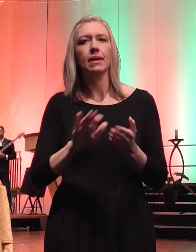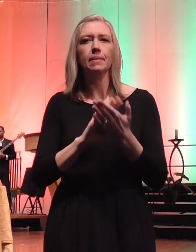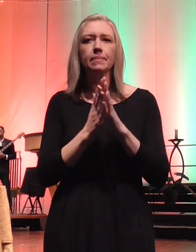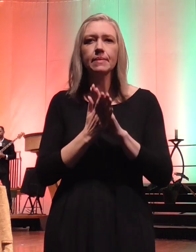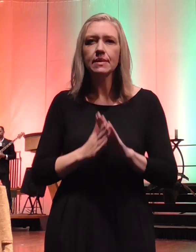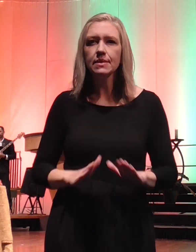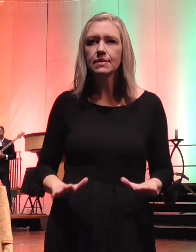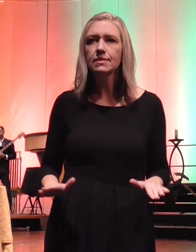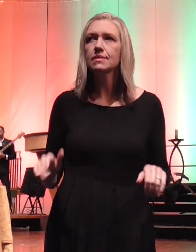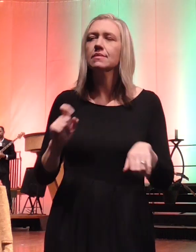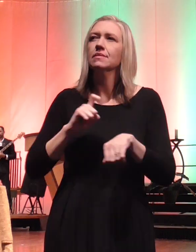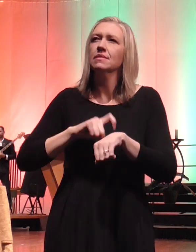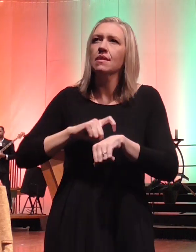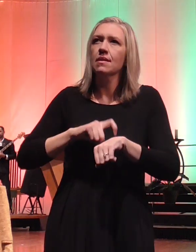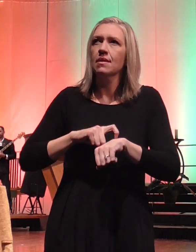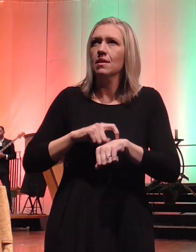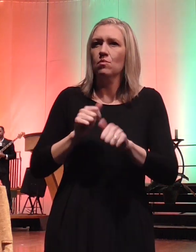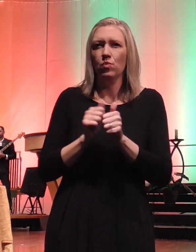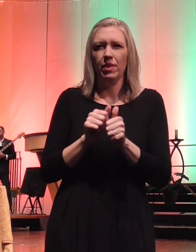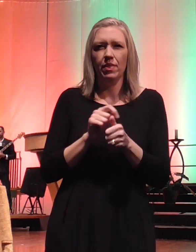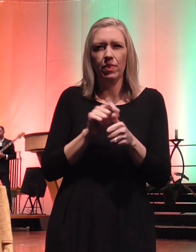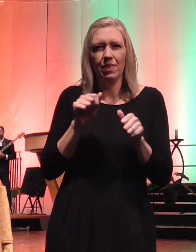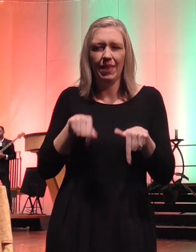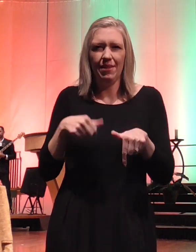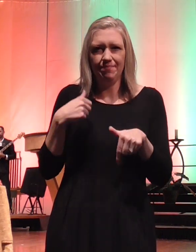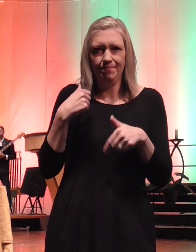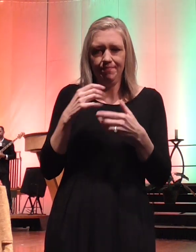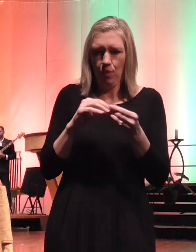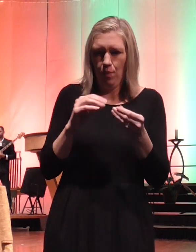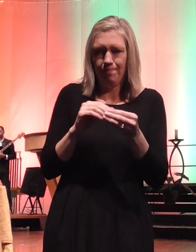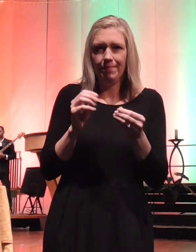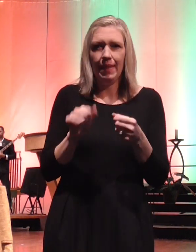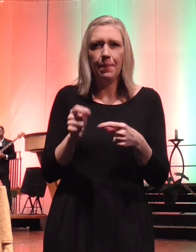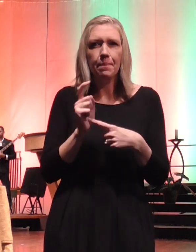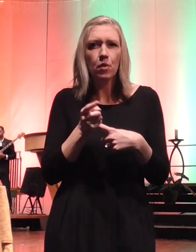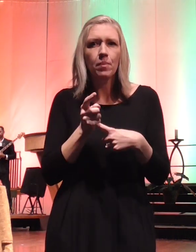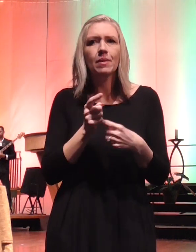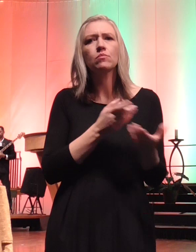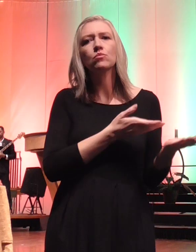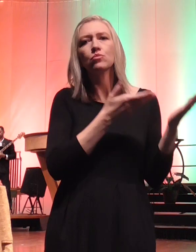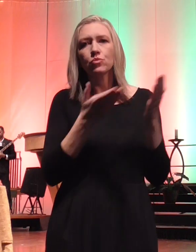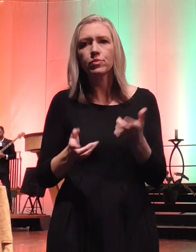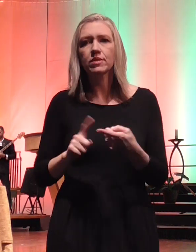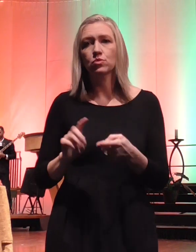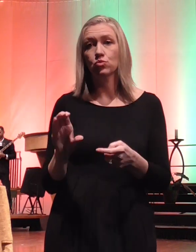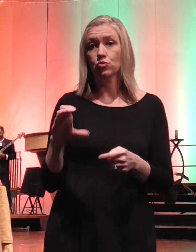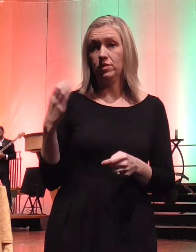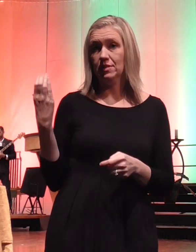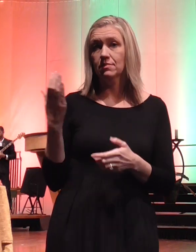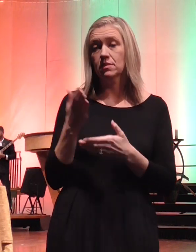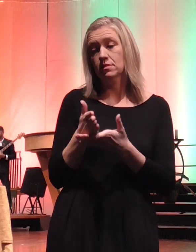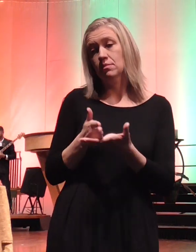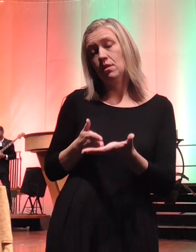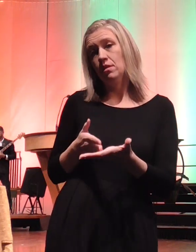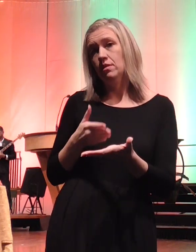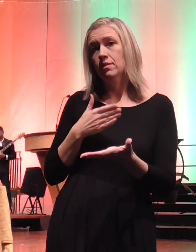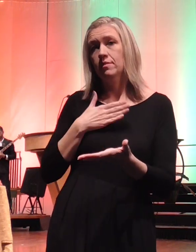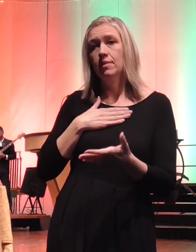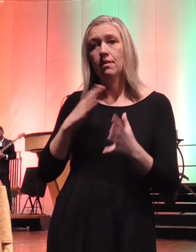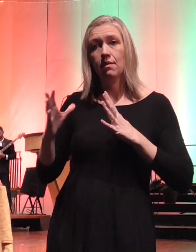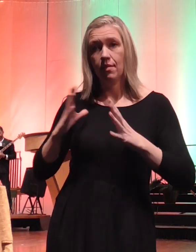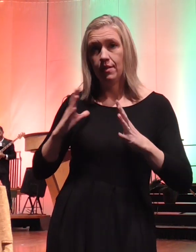and the time that comes in those moments and take it forward into the Christmas portion of my holiday